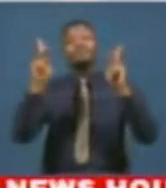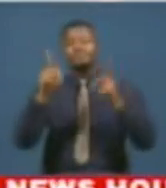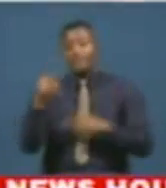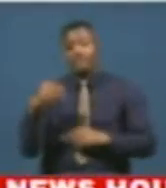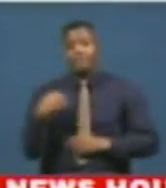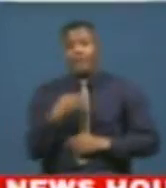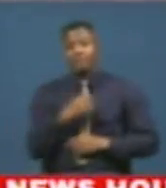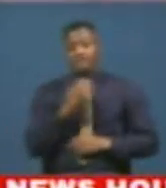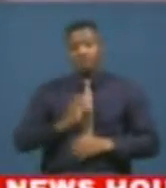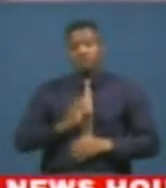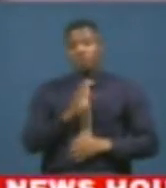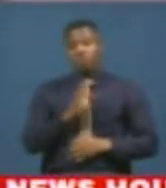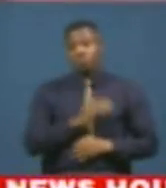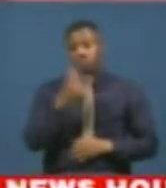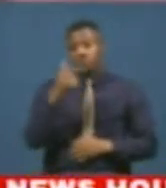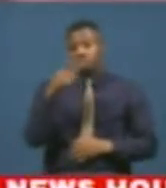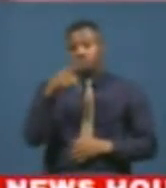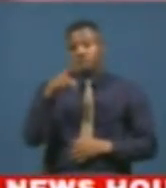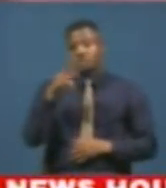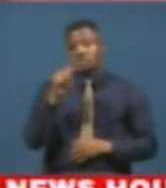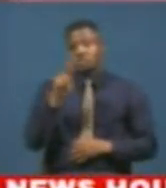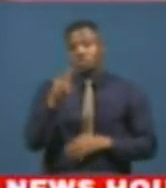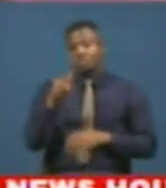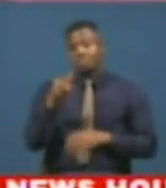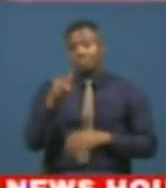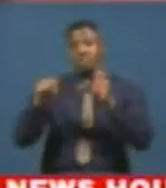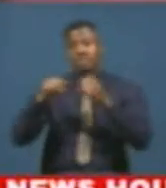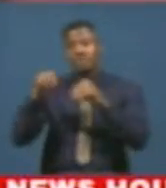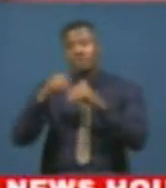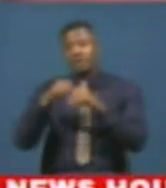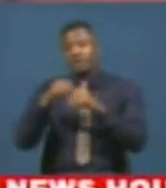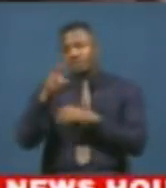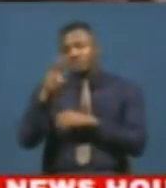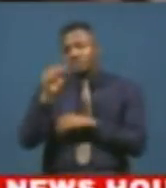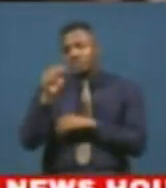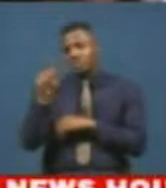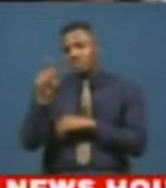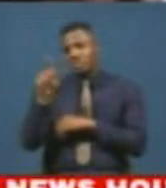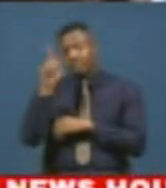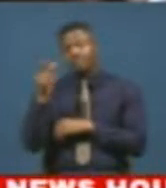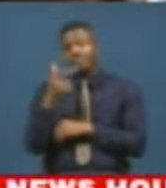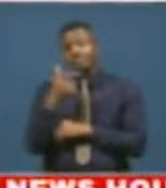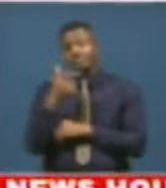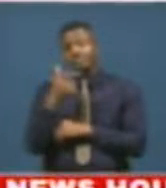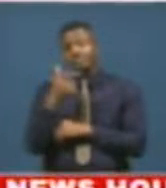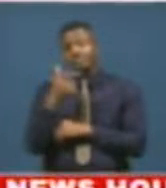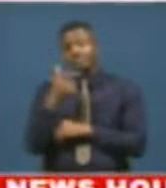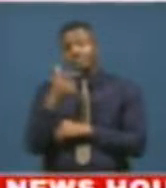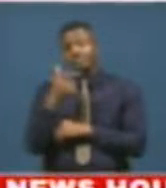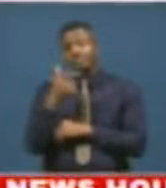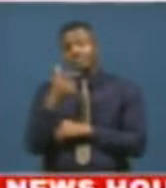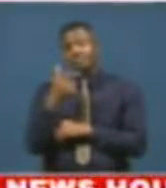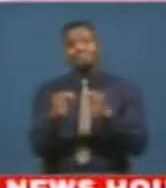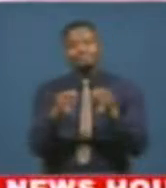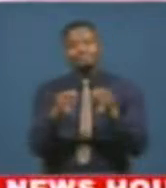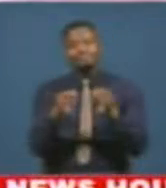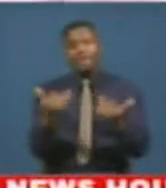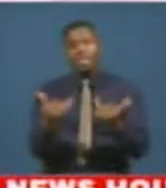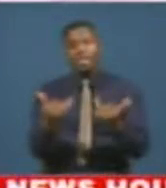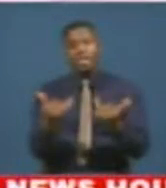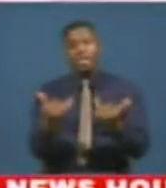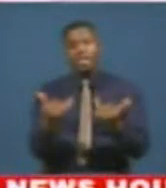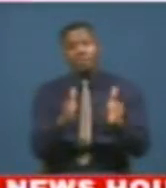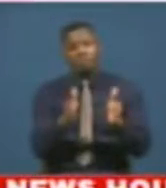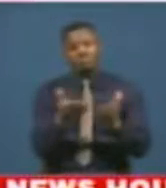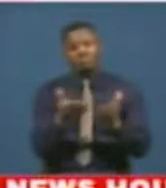committee of the GPRTU branch in Zebila, Mr. Idrisu Bukari Abagli, explained the current measures in place